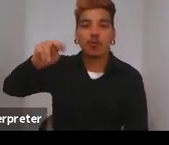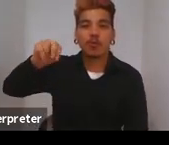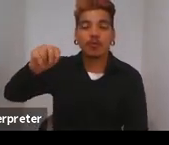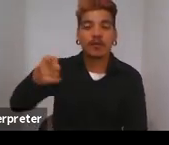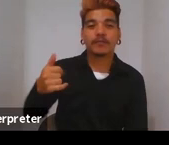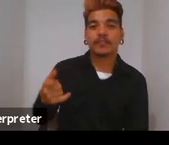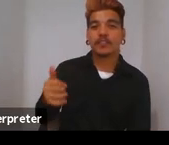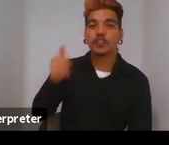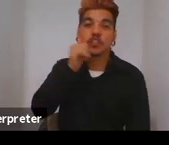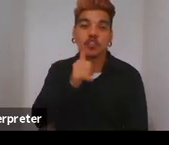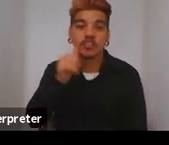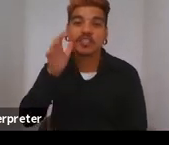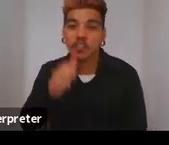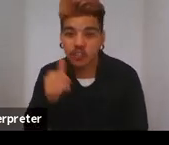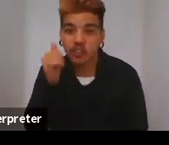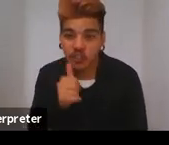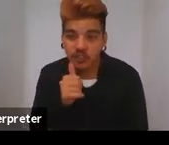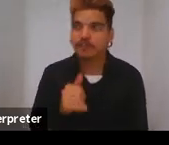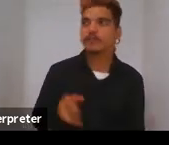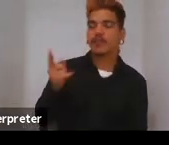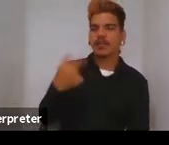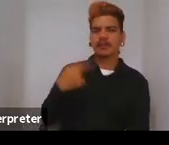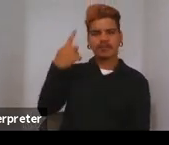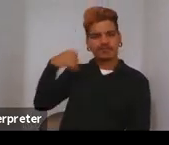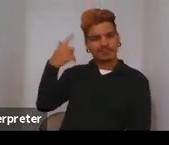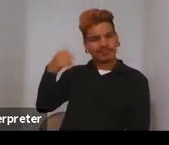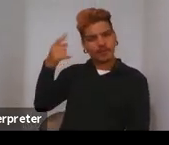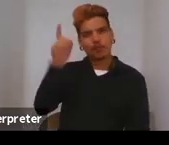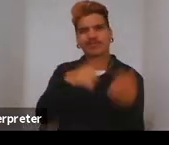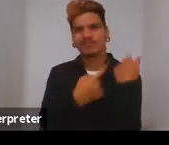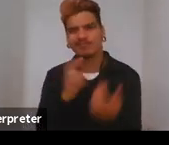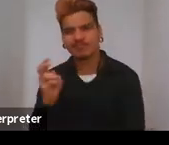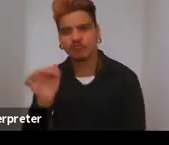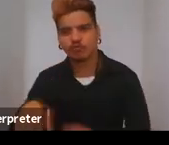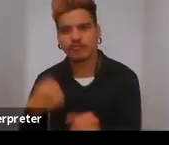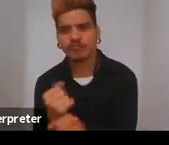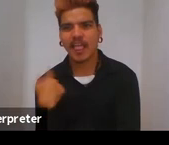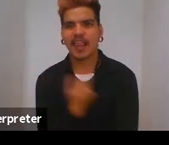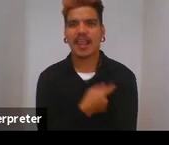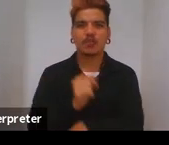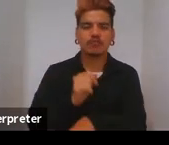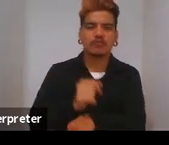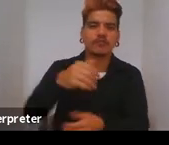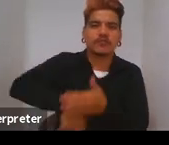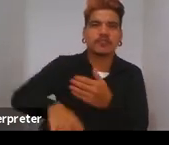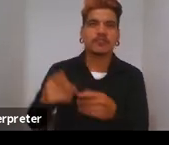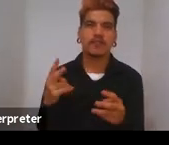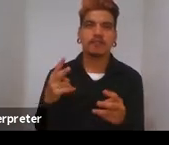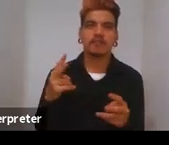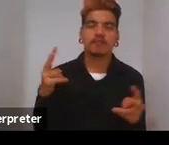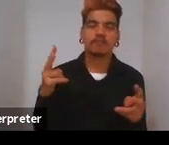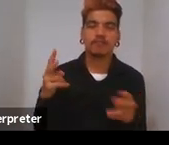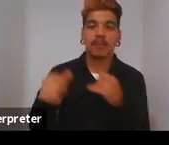with CalCASA, and I actually worked at CalCASA for several years, and I've worked in the violence against women movement for